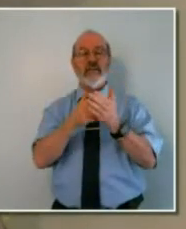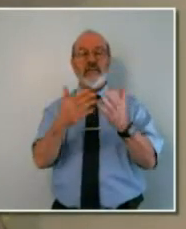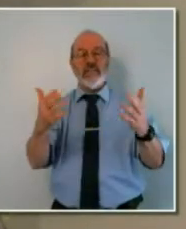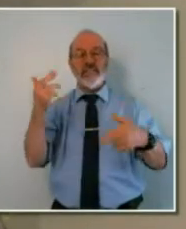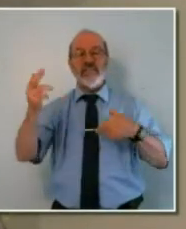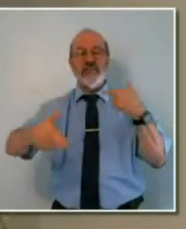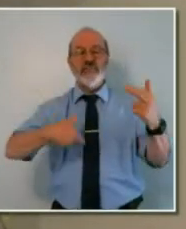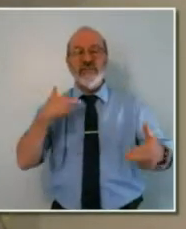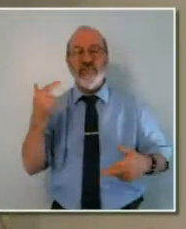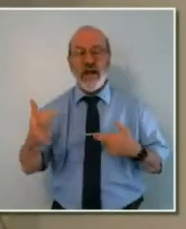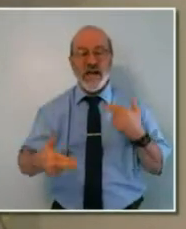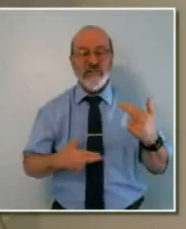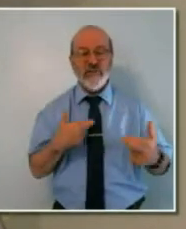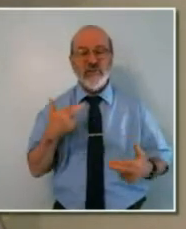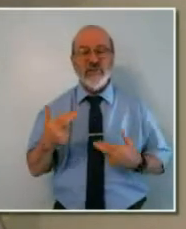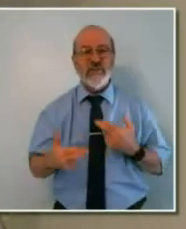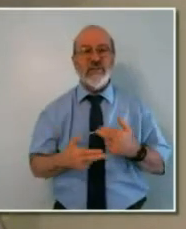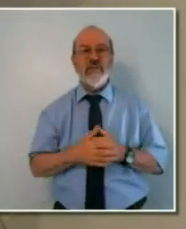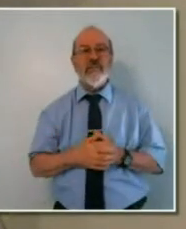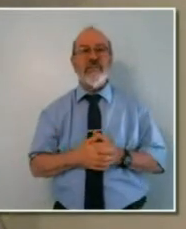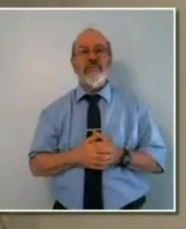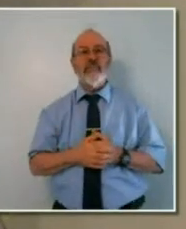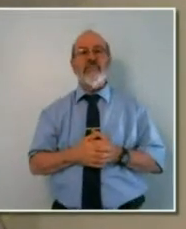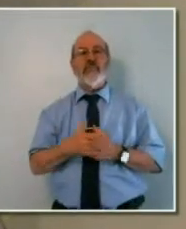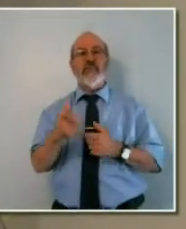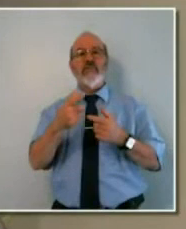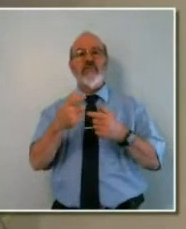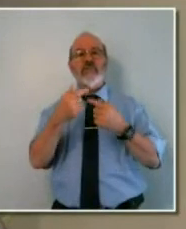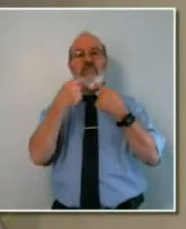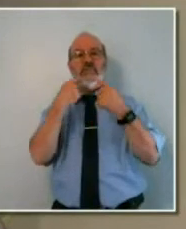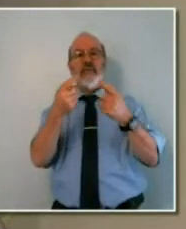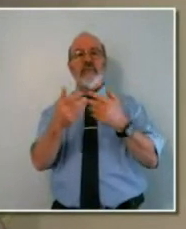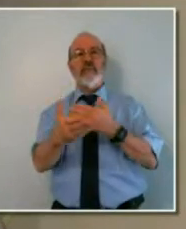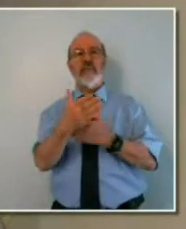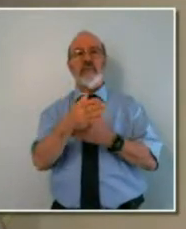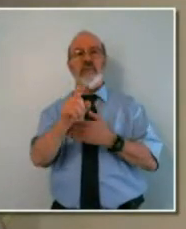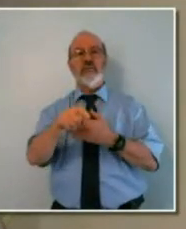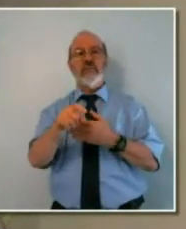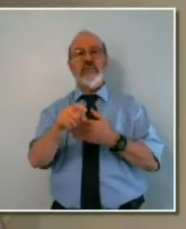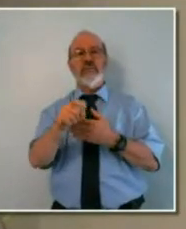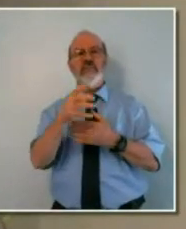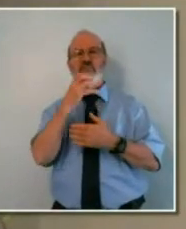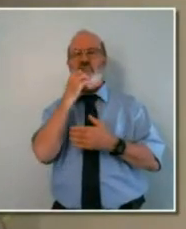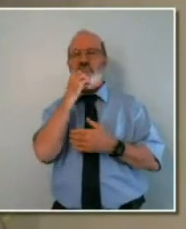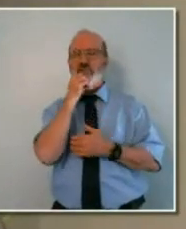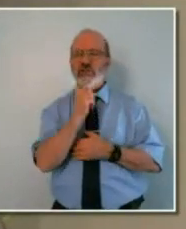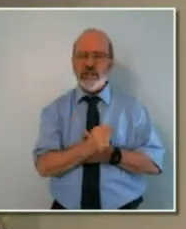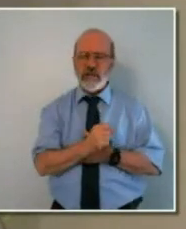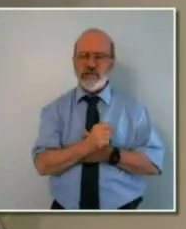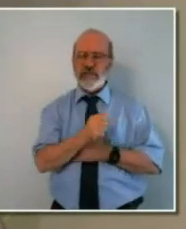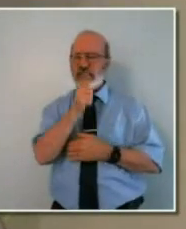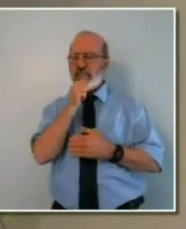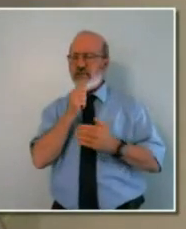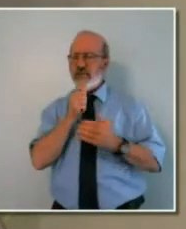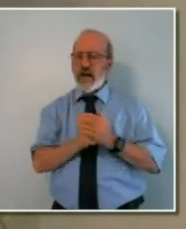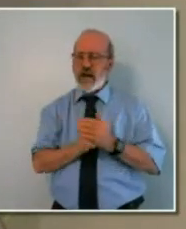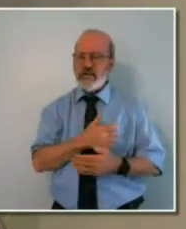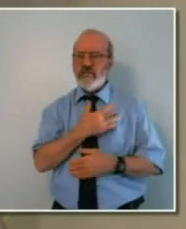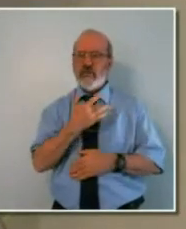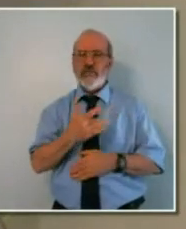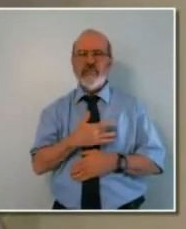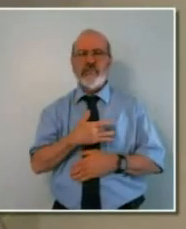revival. Can I give you a statement this morning that you need to cherish and you need to hide away in your heart? When